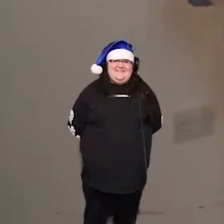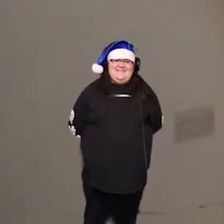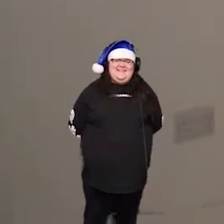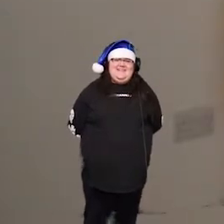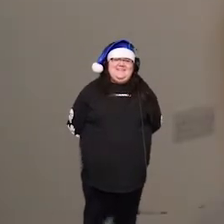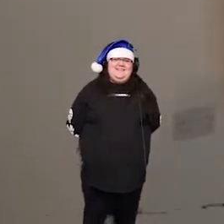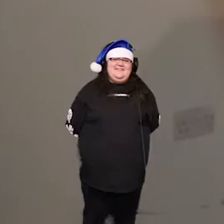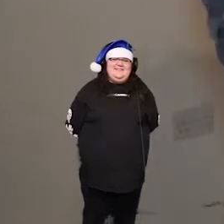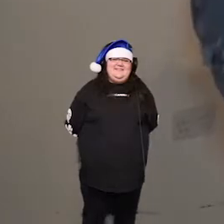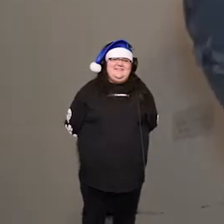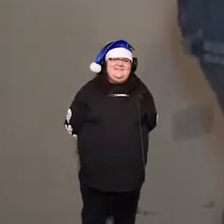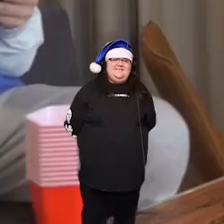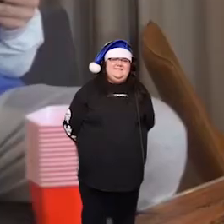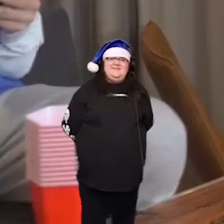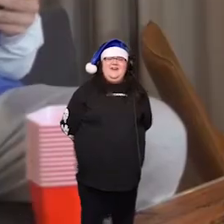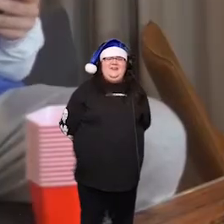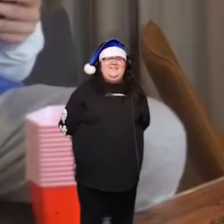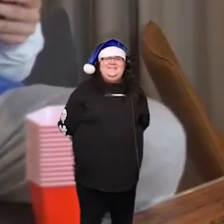I like it. Nice. You know when you go...